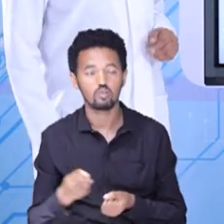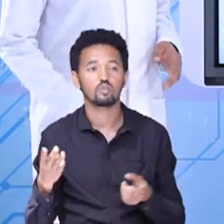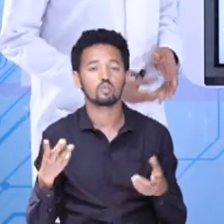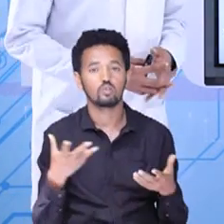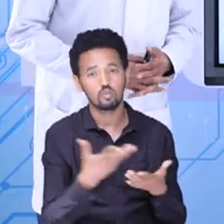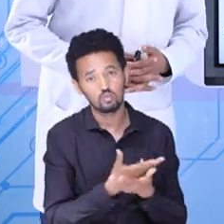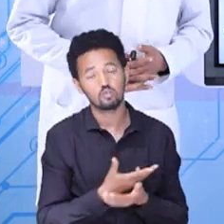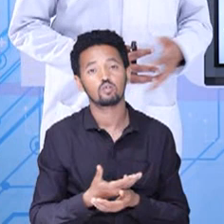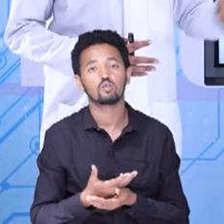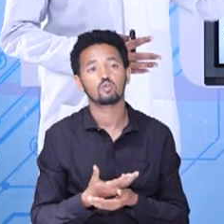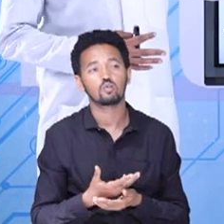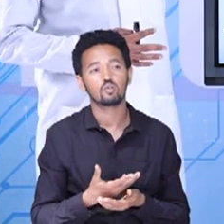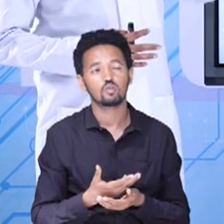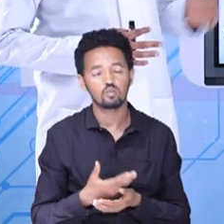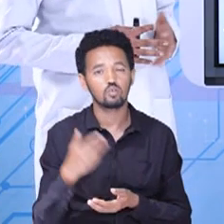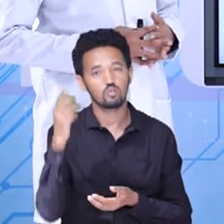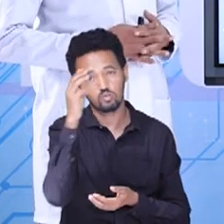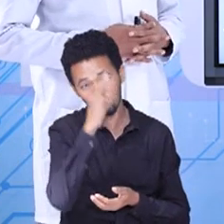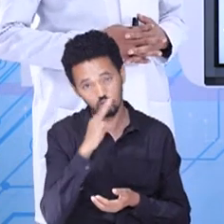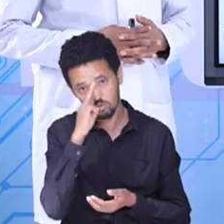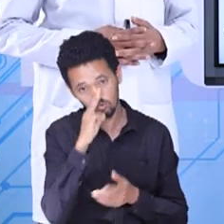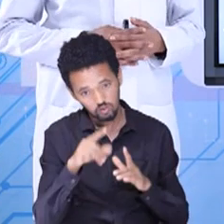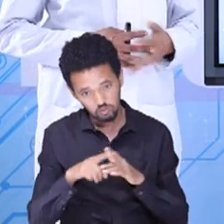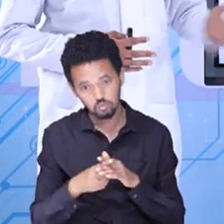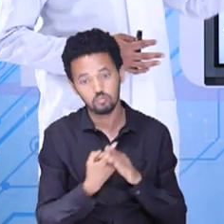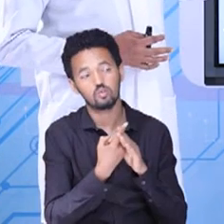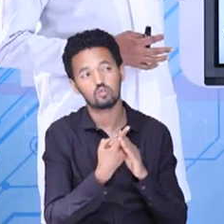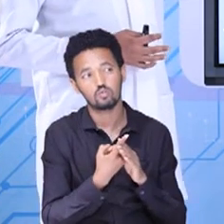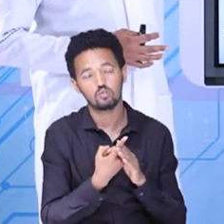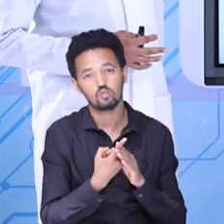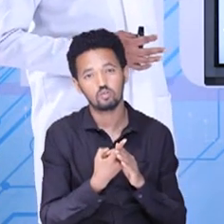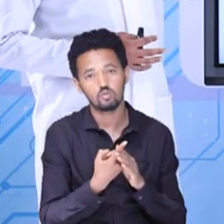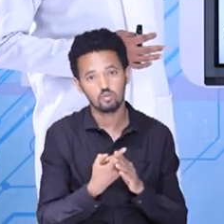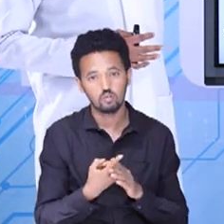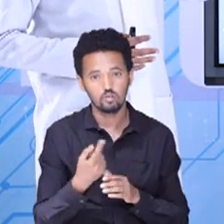In 1964, the Somali leaders began to a serious clash along